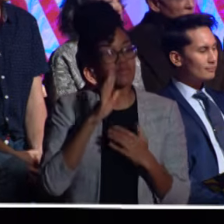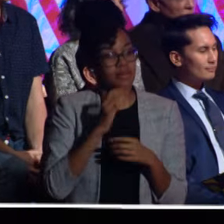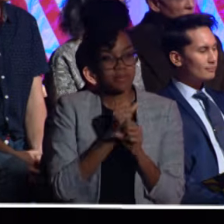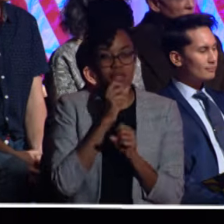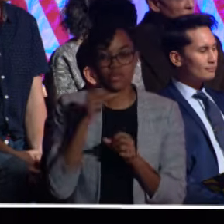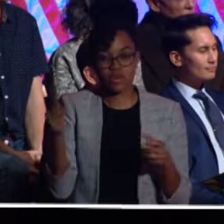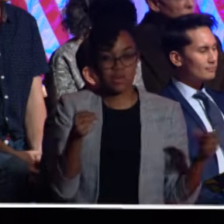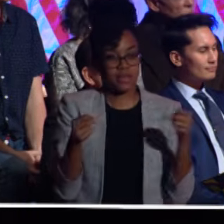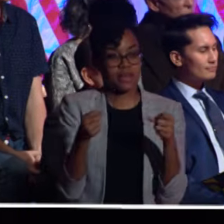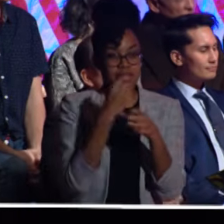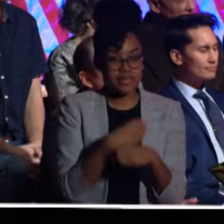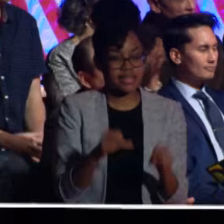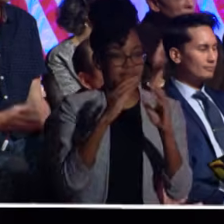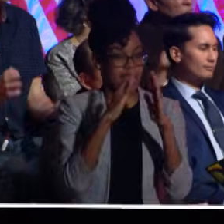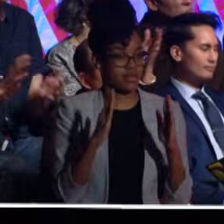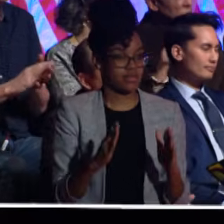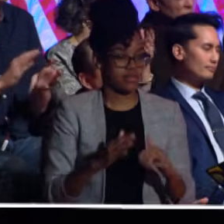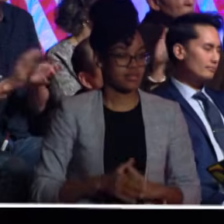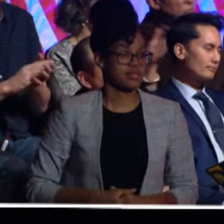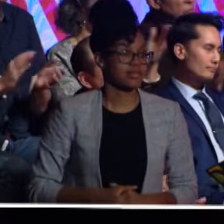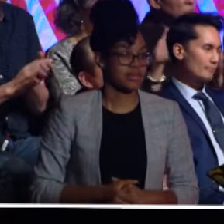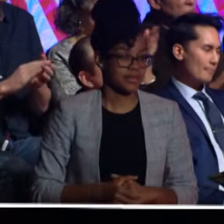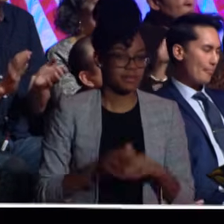dignified housing.